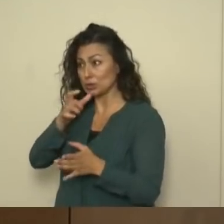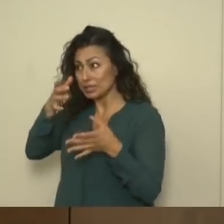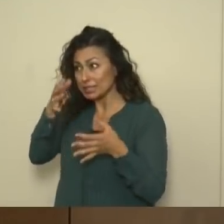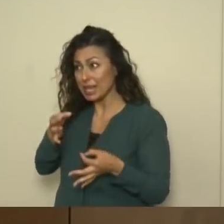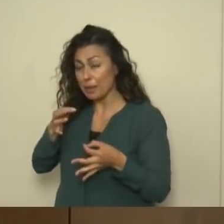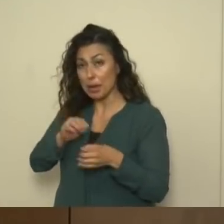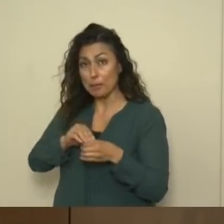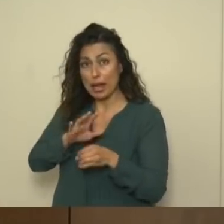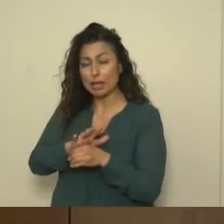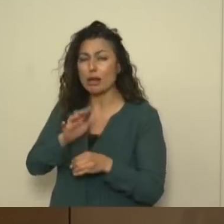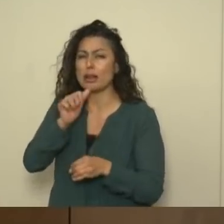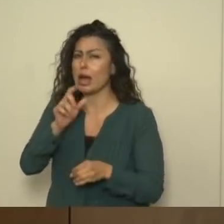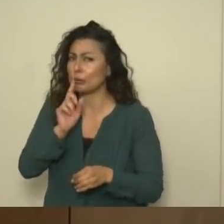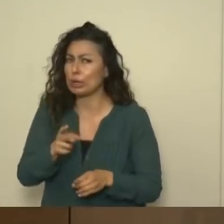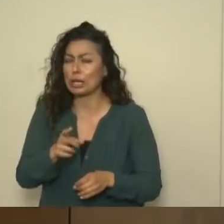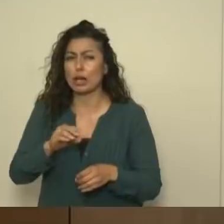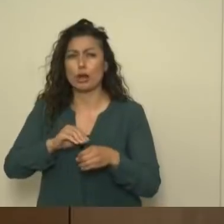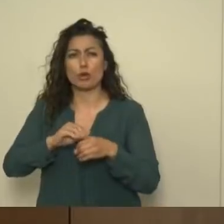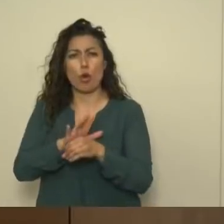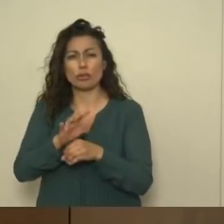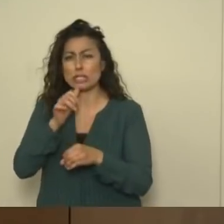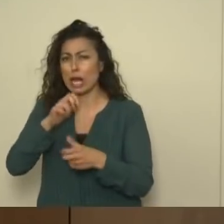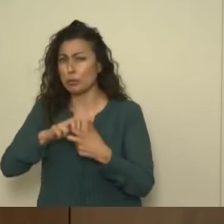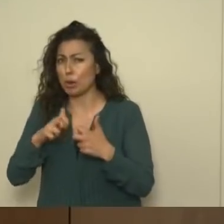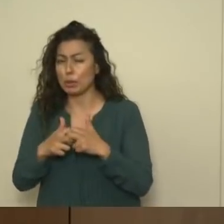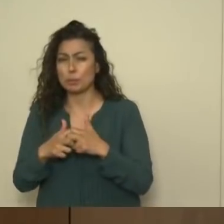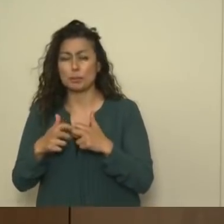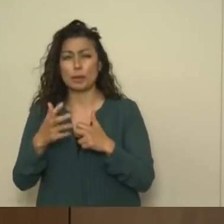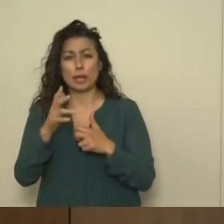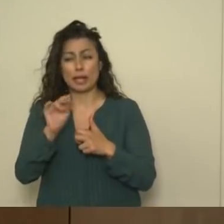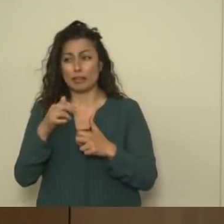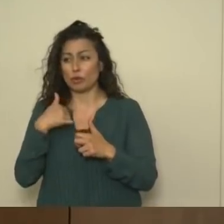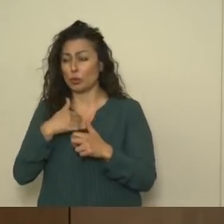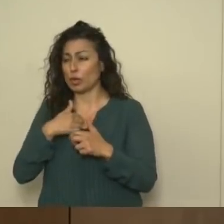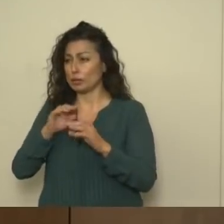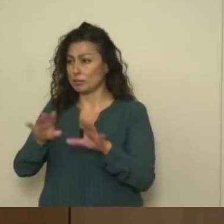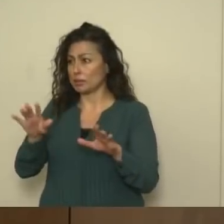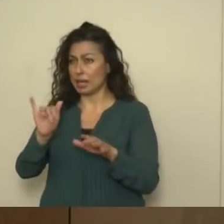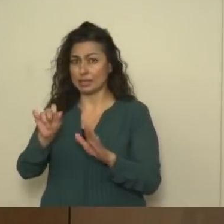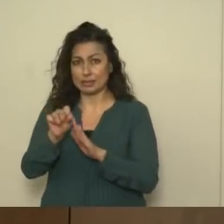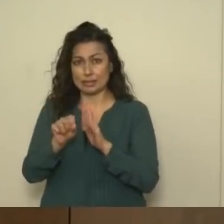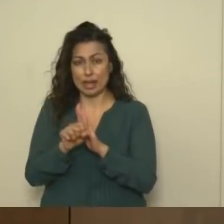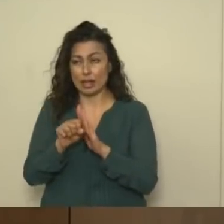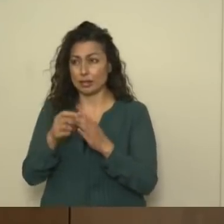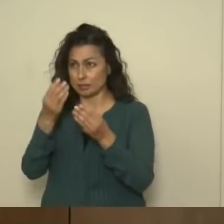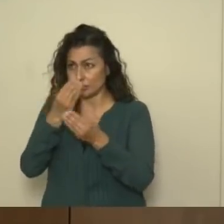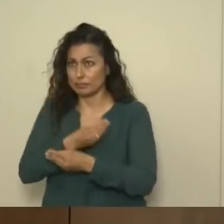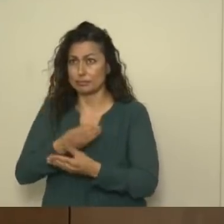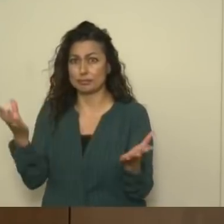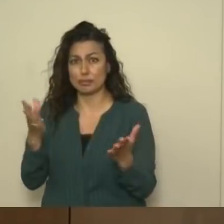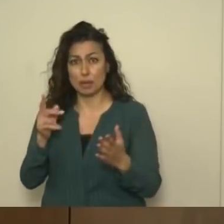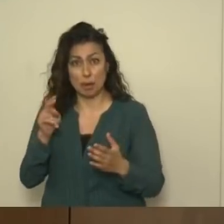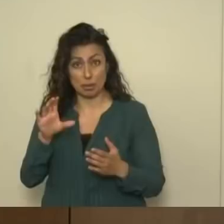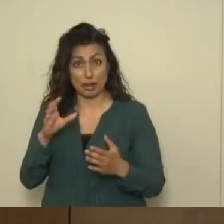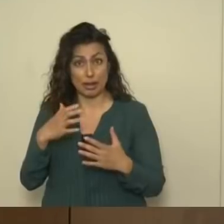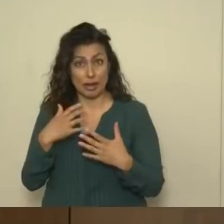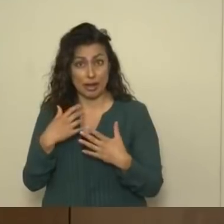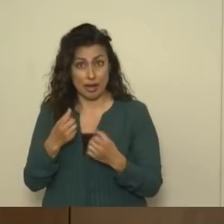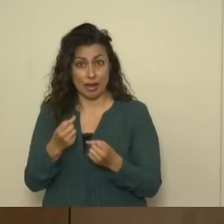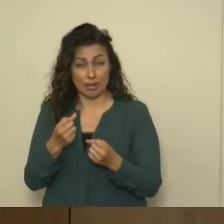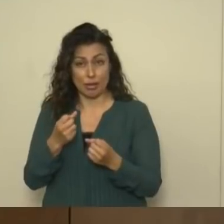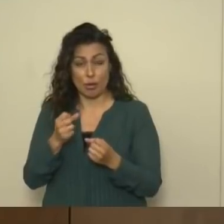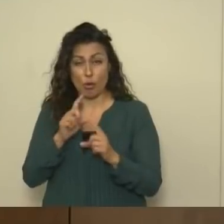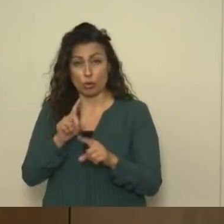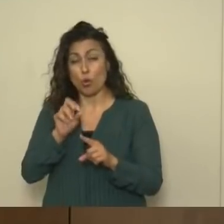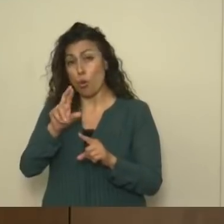the pandemic isn't real, that COVID is not a problem, and that if we put out as a state a public health order, or worse, because I'm